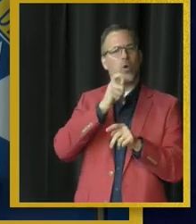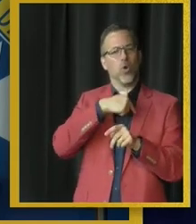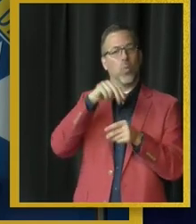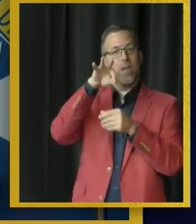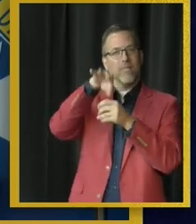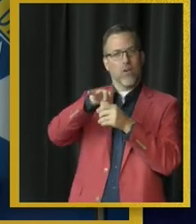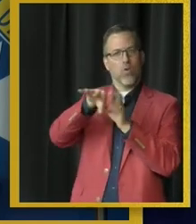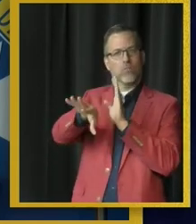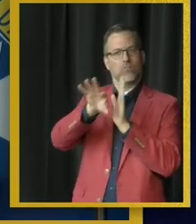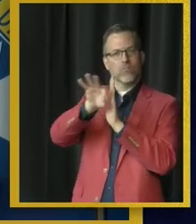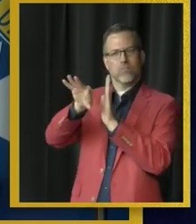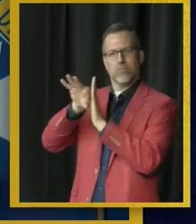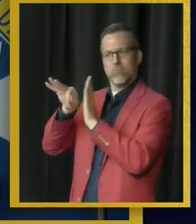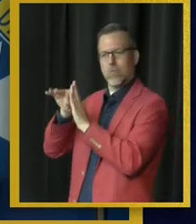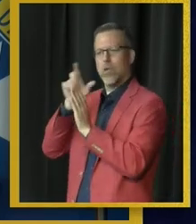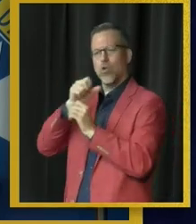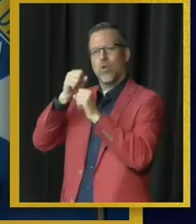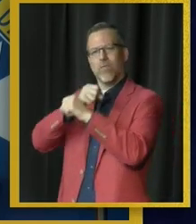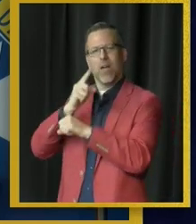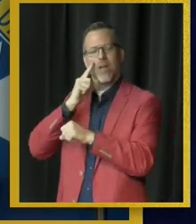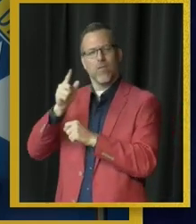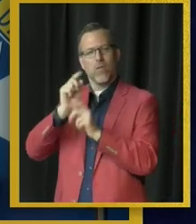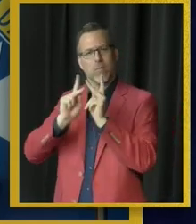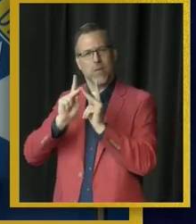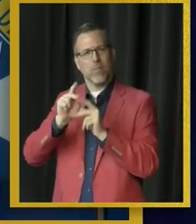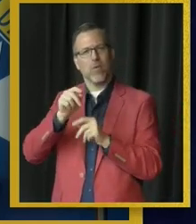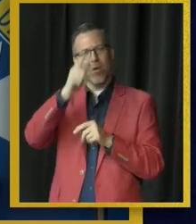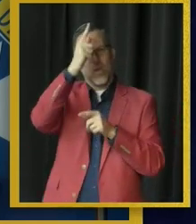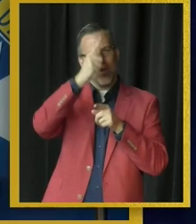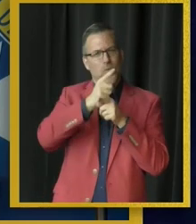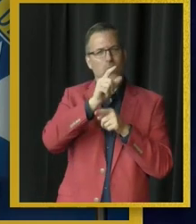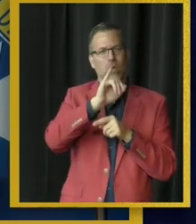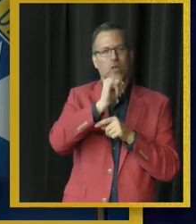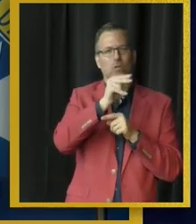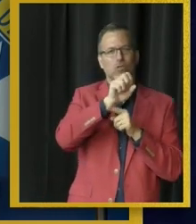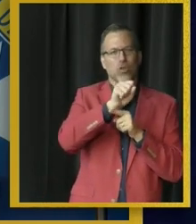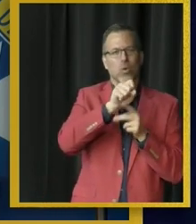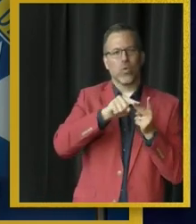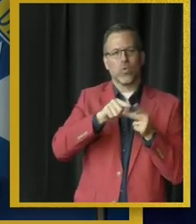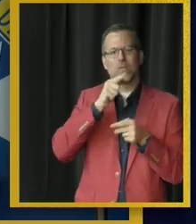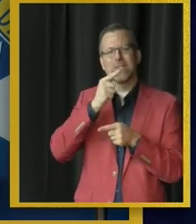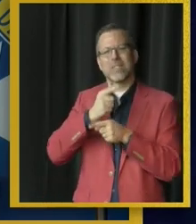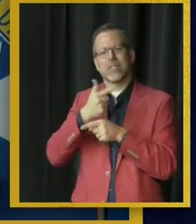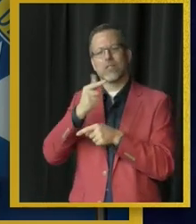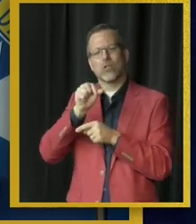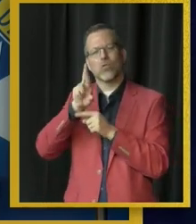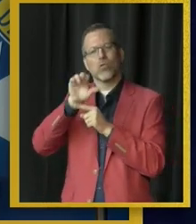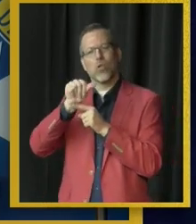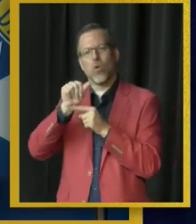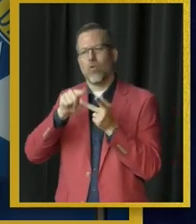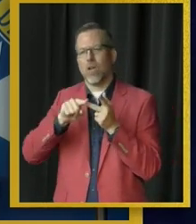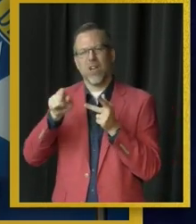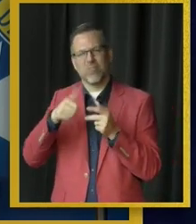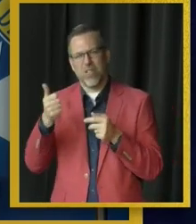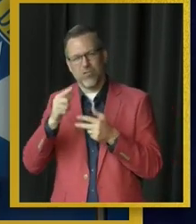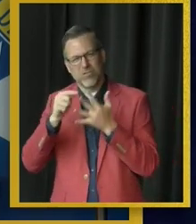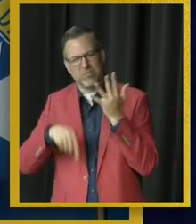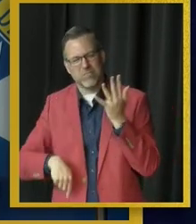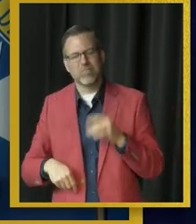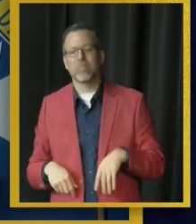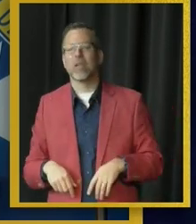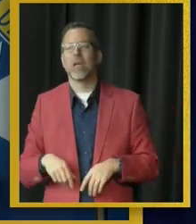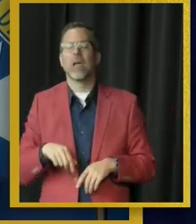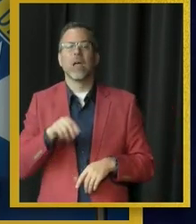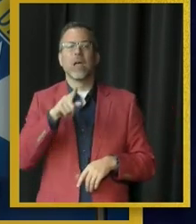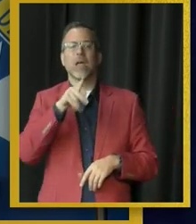for the people, like Brother Jones, Sister Gloria, and others, the public servants and the